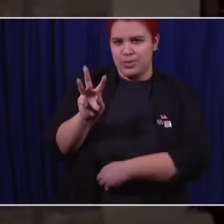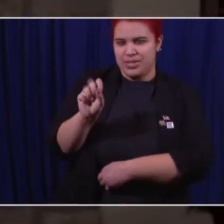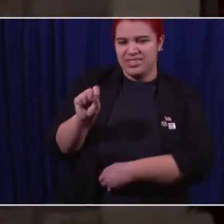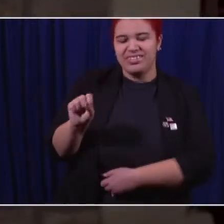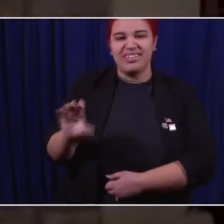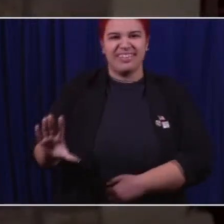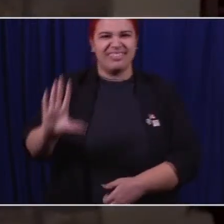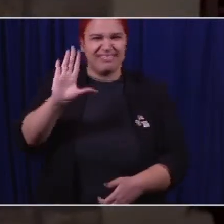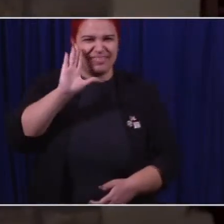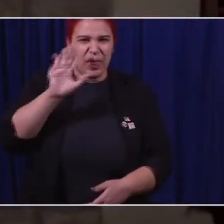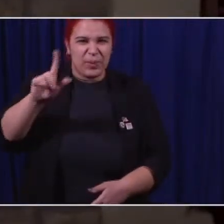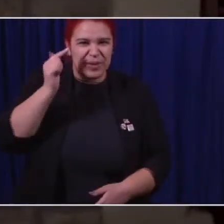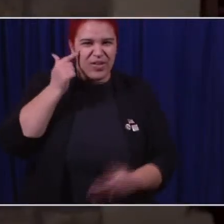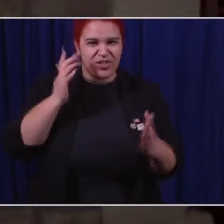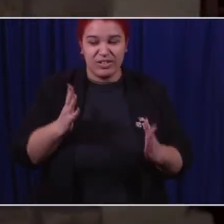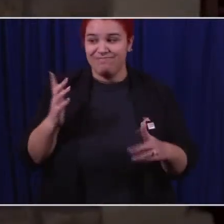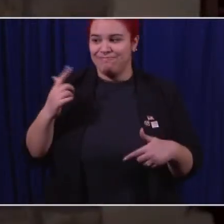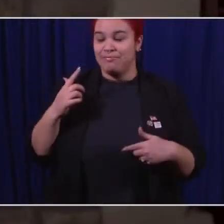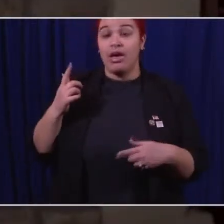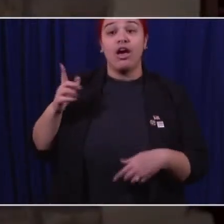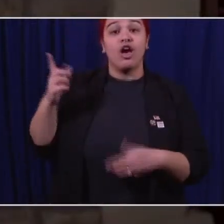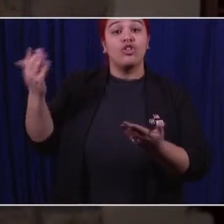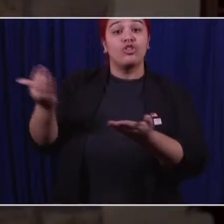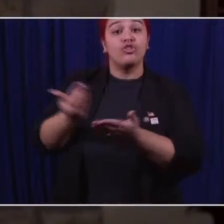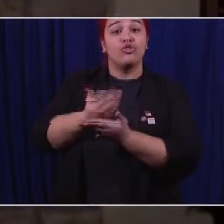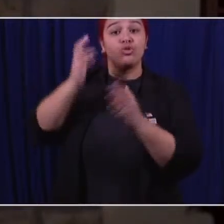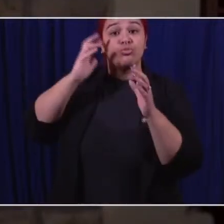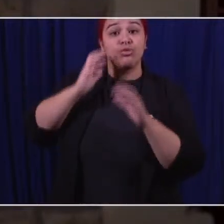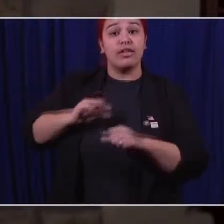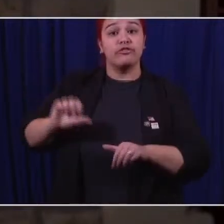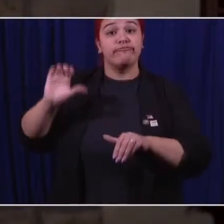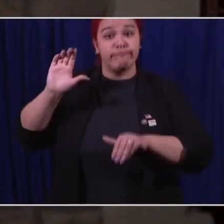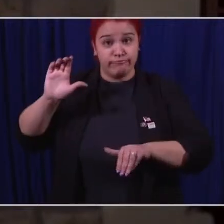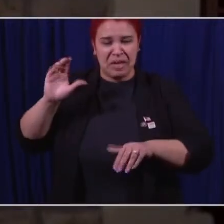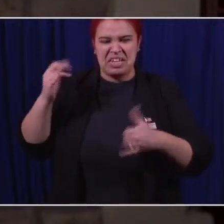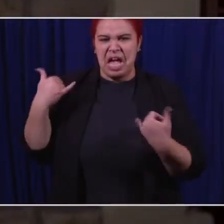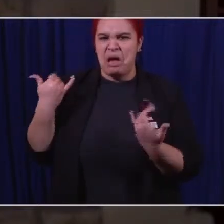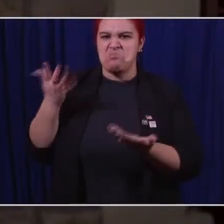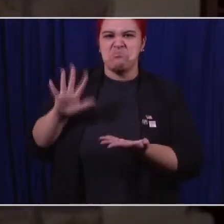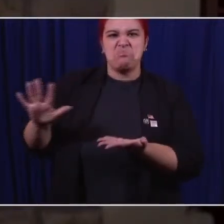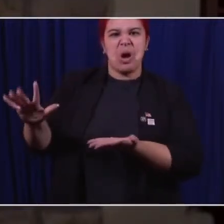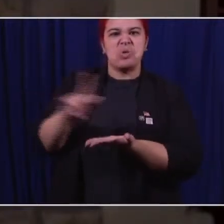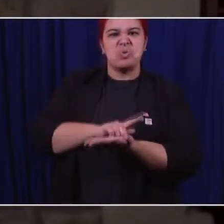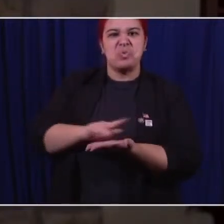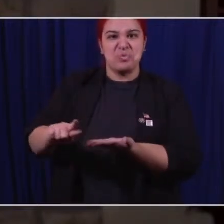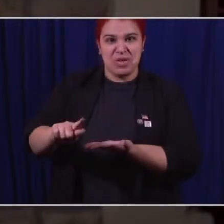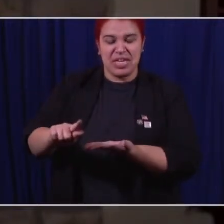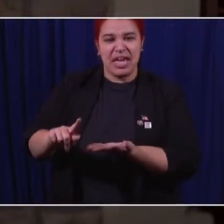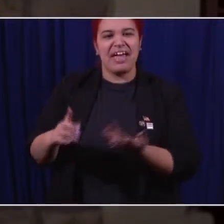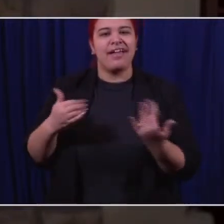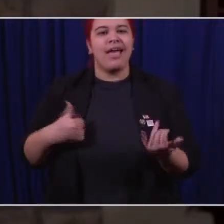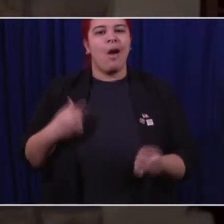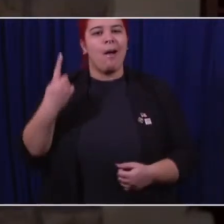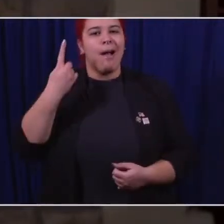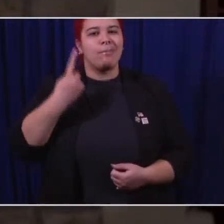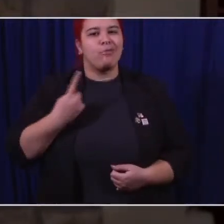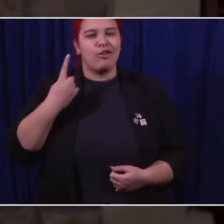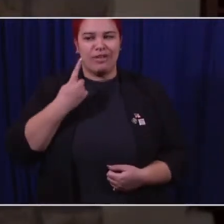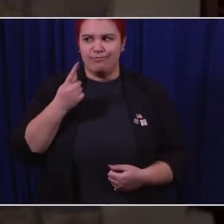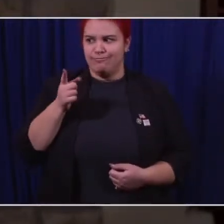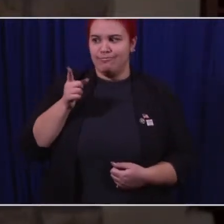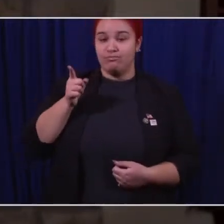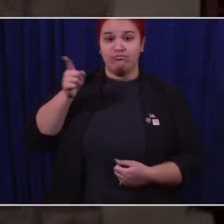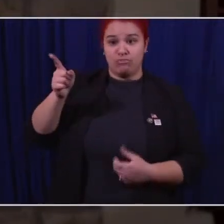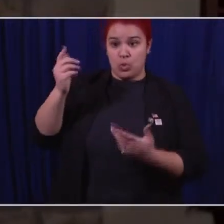with this new administration, and I'm curious as to how it's been from a governor's point of view and what difference you've seen in dealing with the